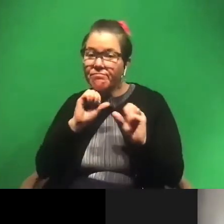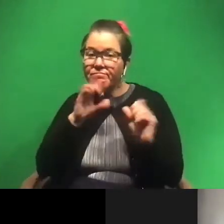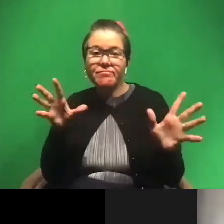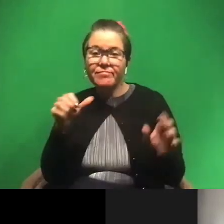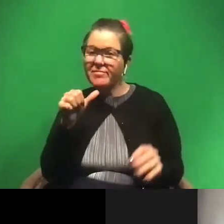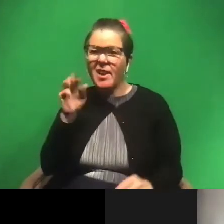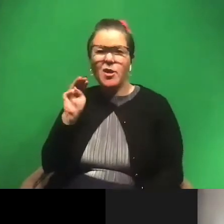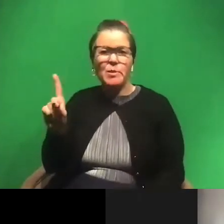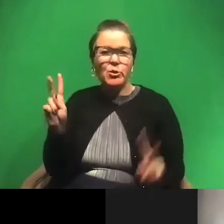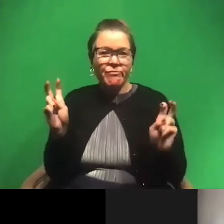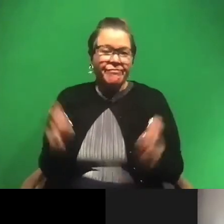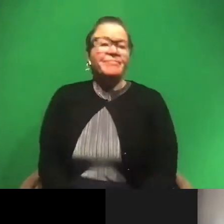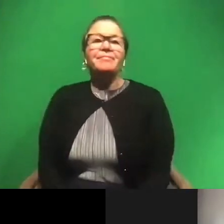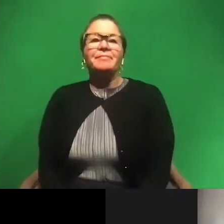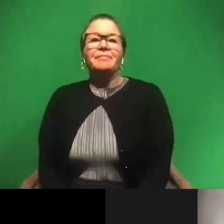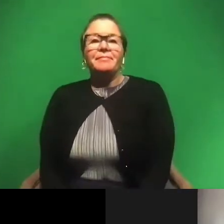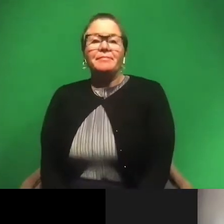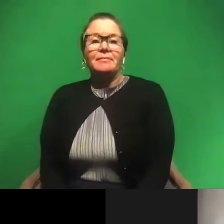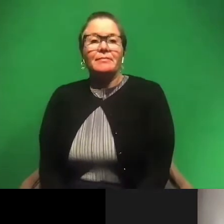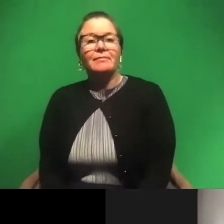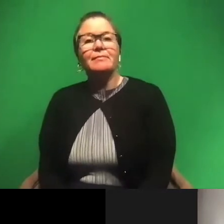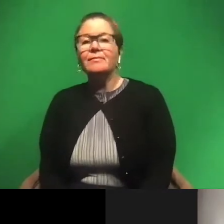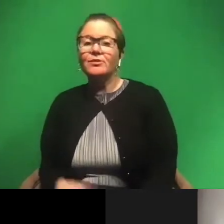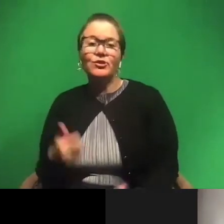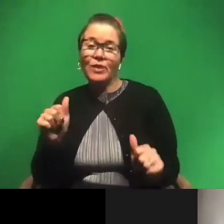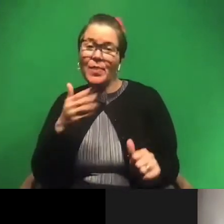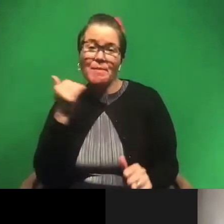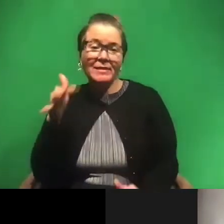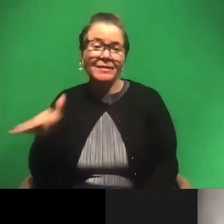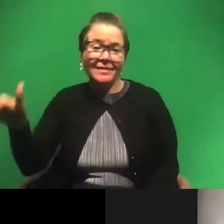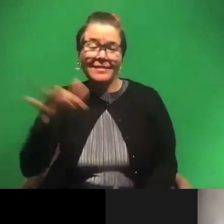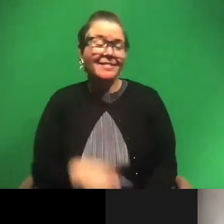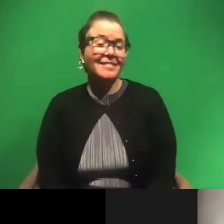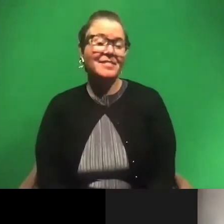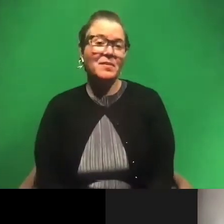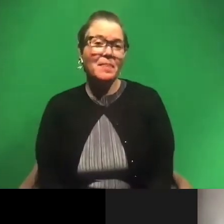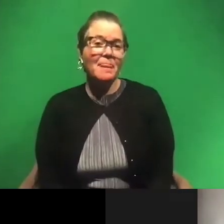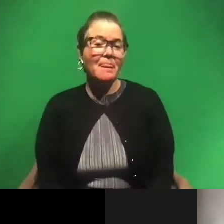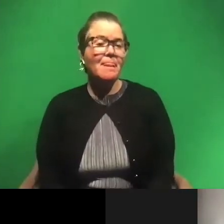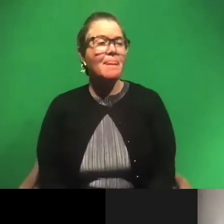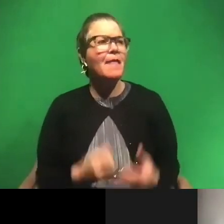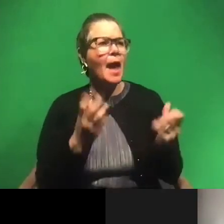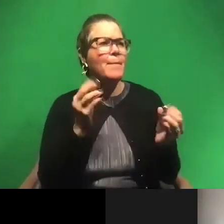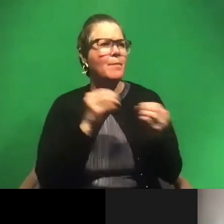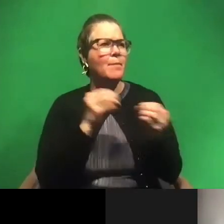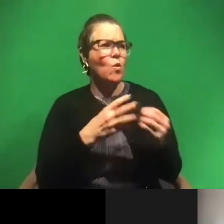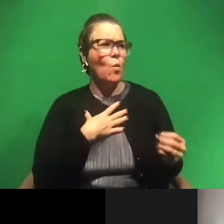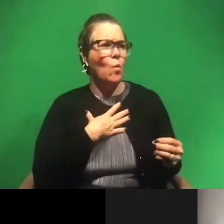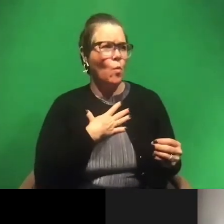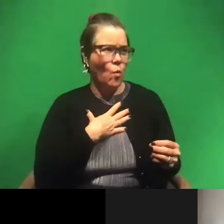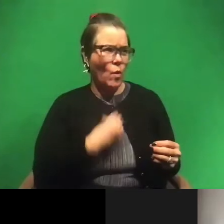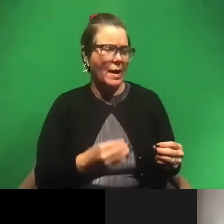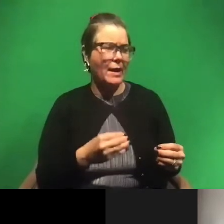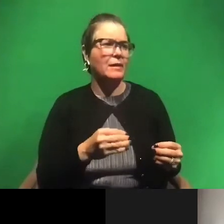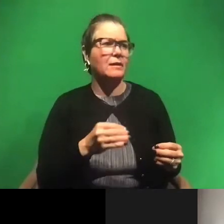mood. Yeah. They're just doing their best out there, Yeah. So how many more white abalone do we think are out